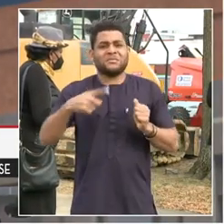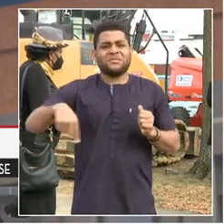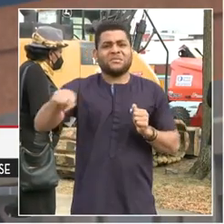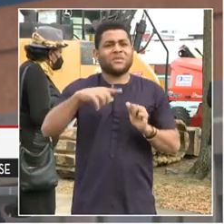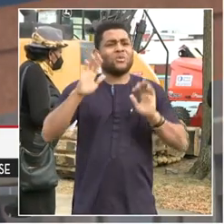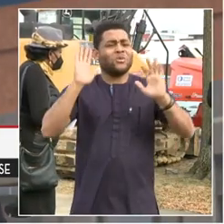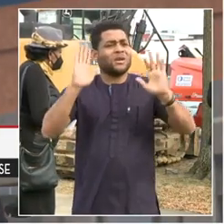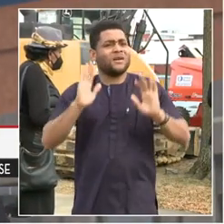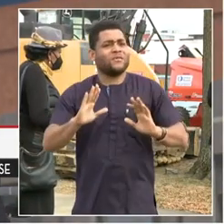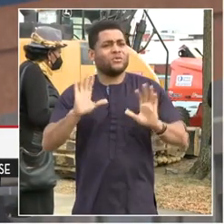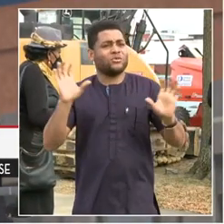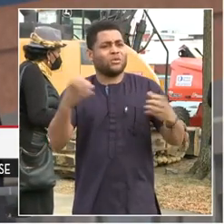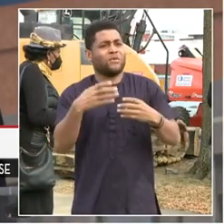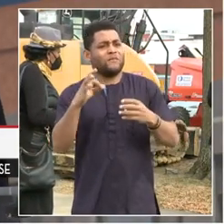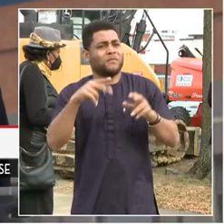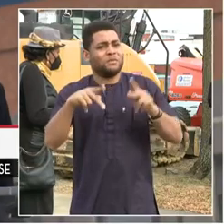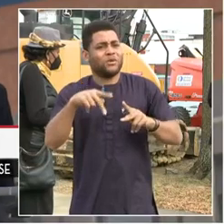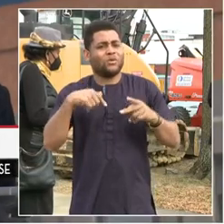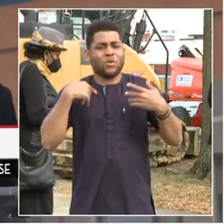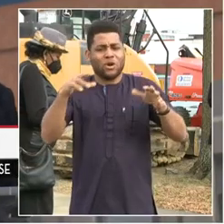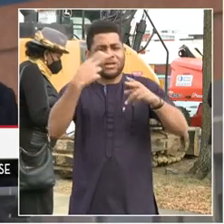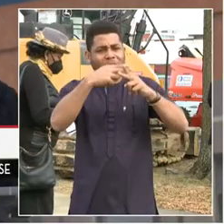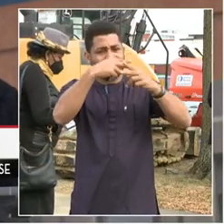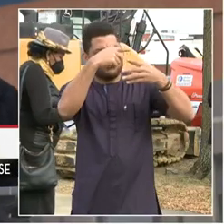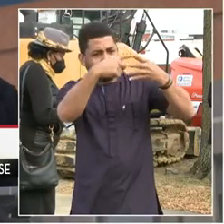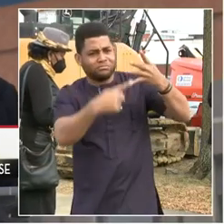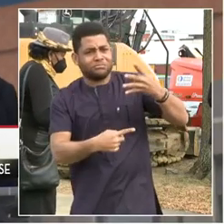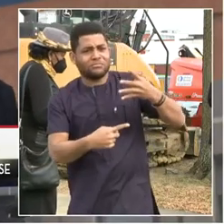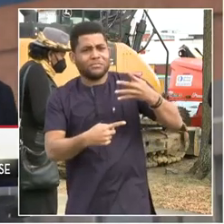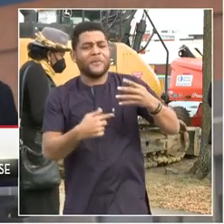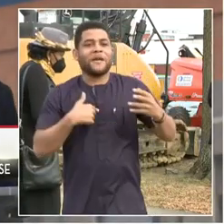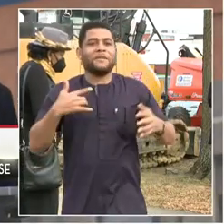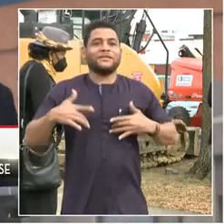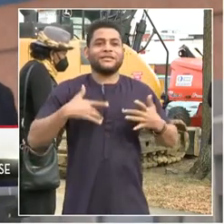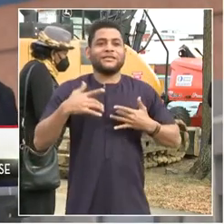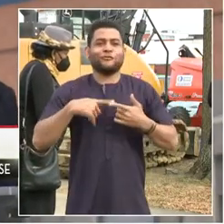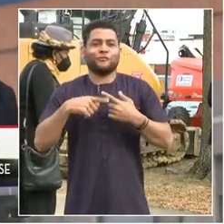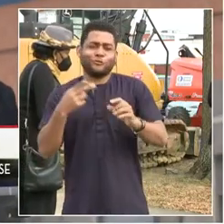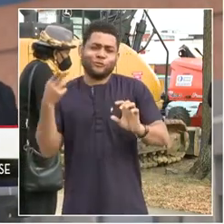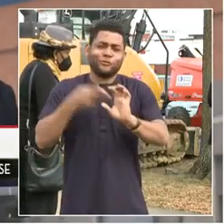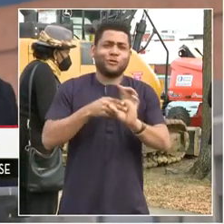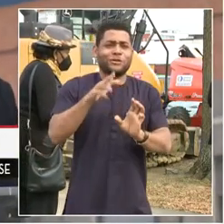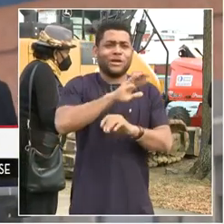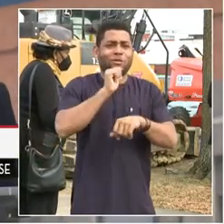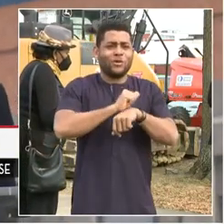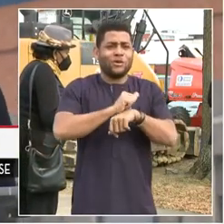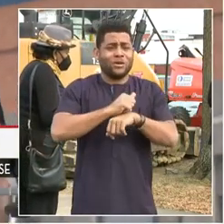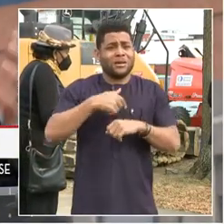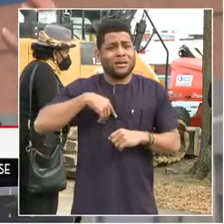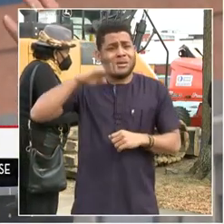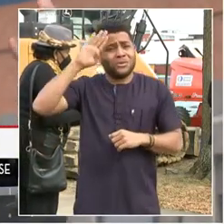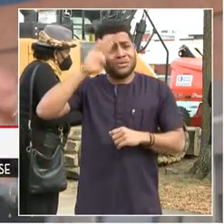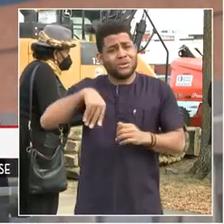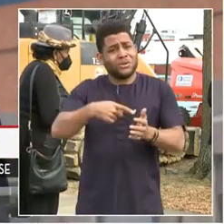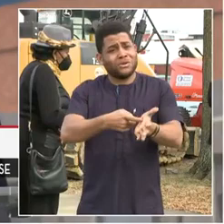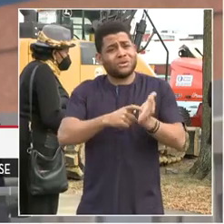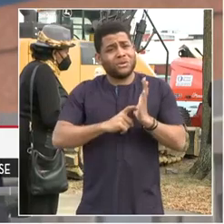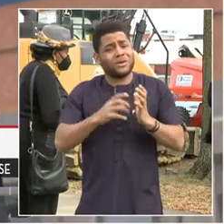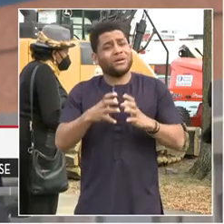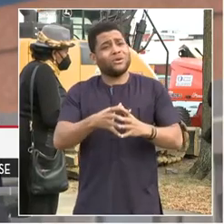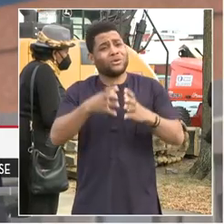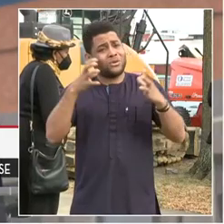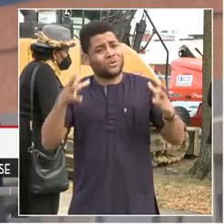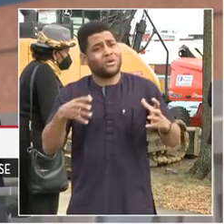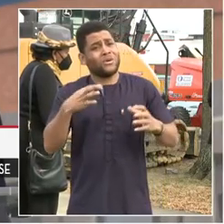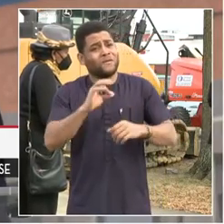already been recognized. I know that we have much work to do to bring reality to the vision